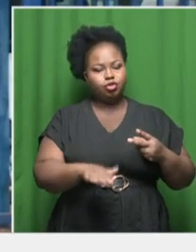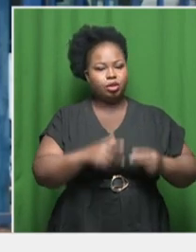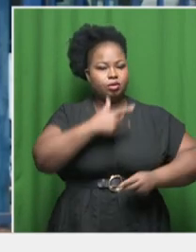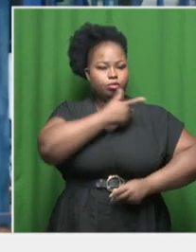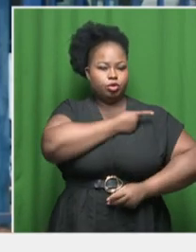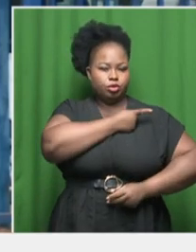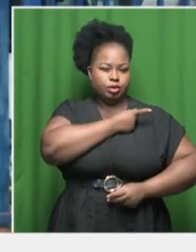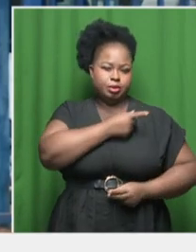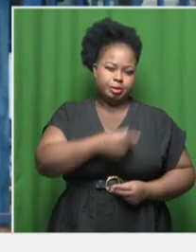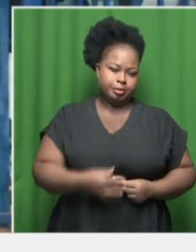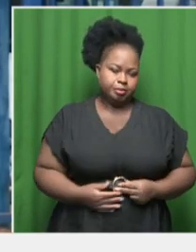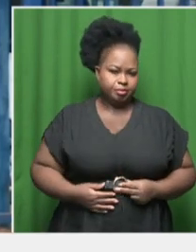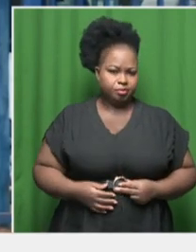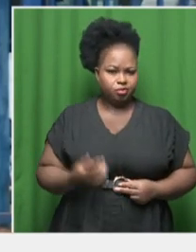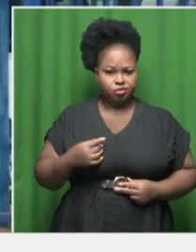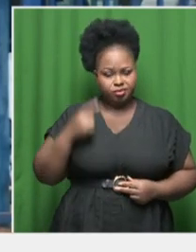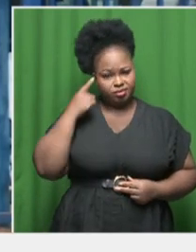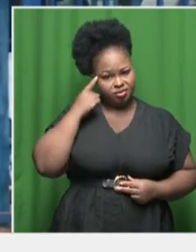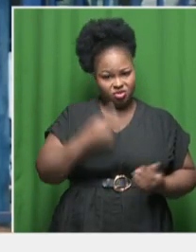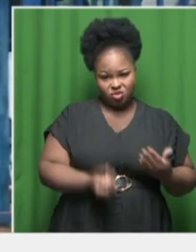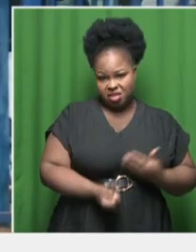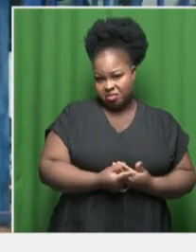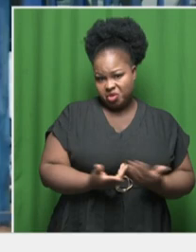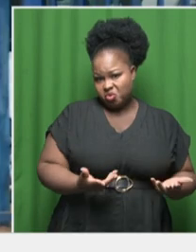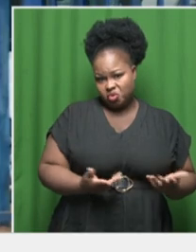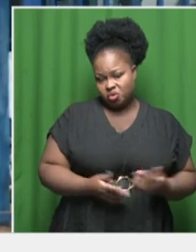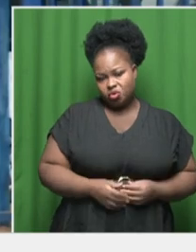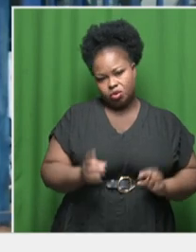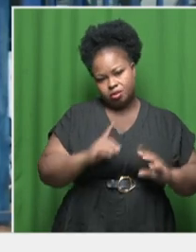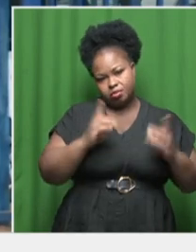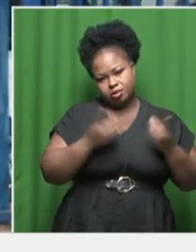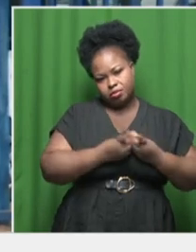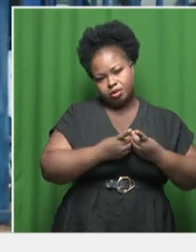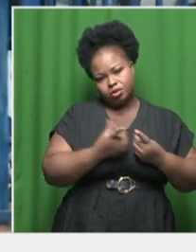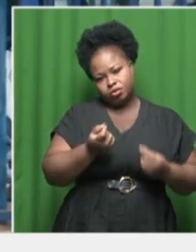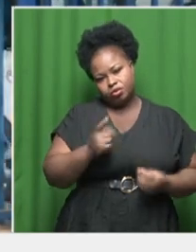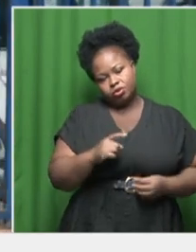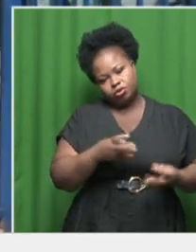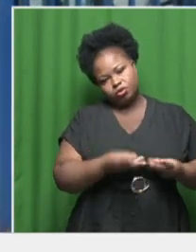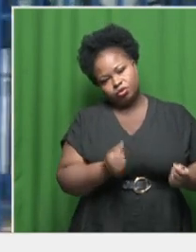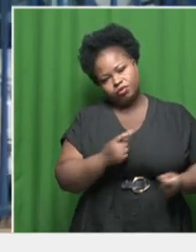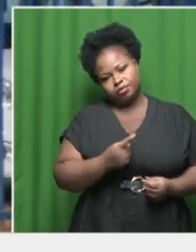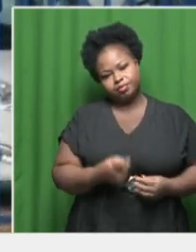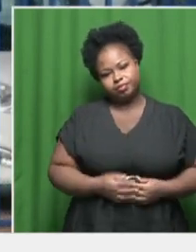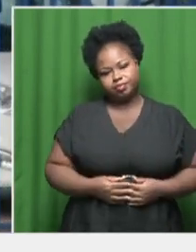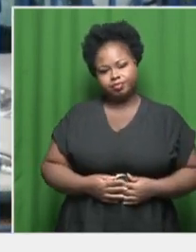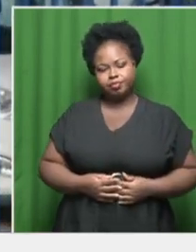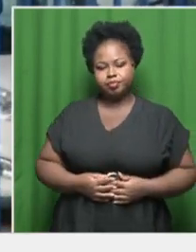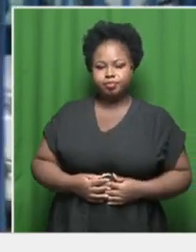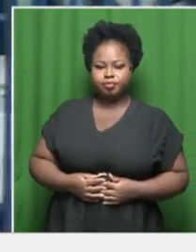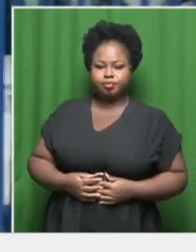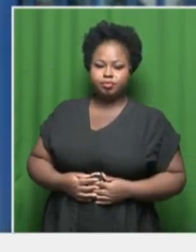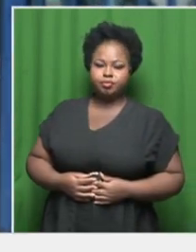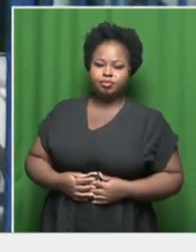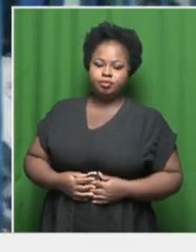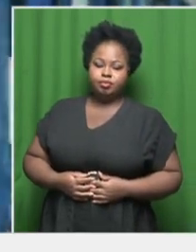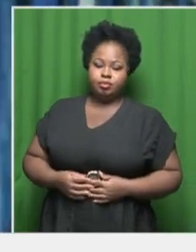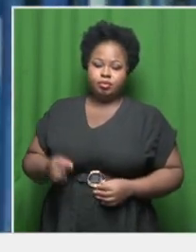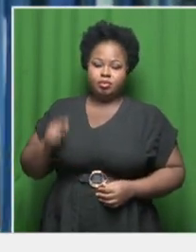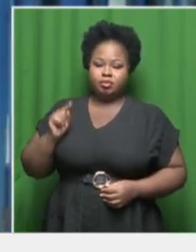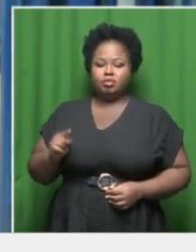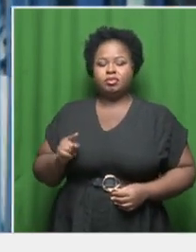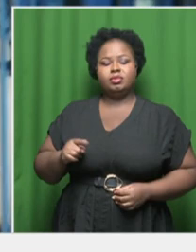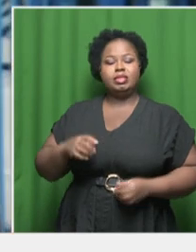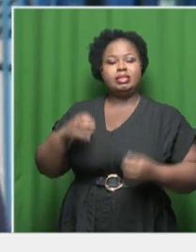immunizations. Are we seeing that, and what is the department doing to address that? In connection with this campaign